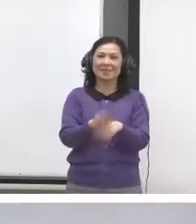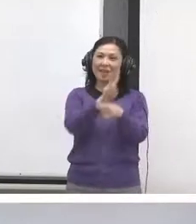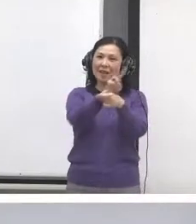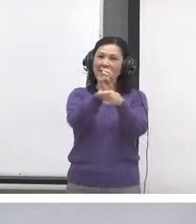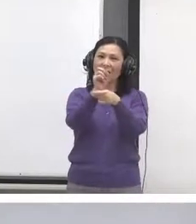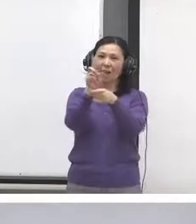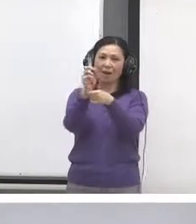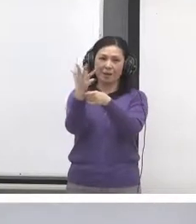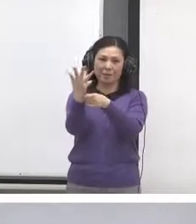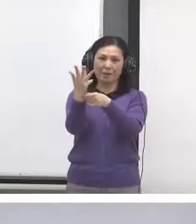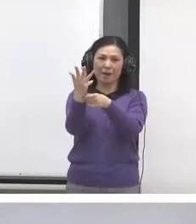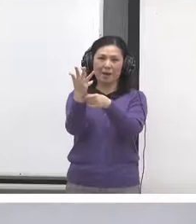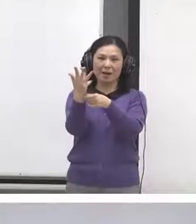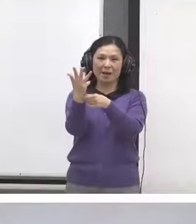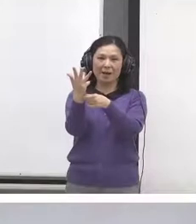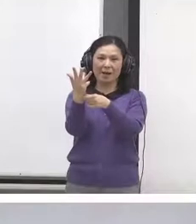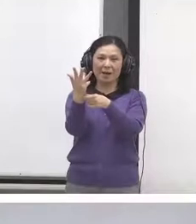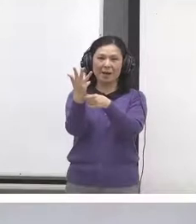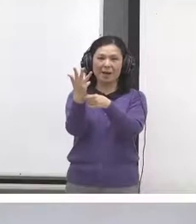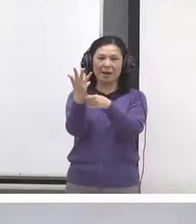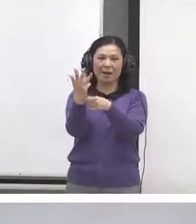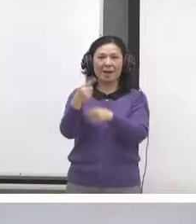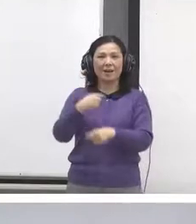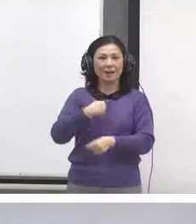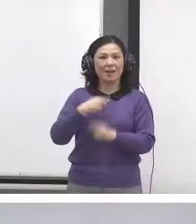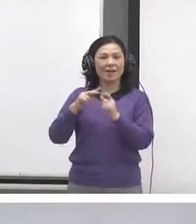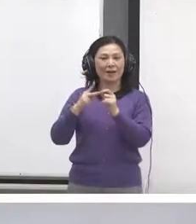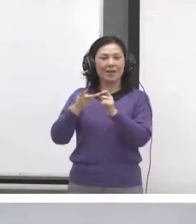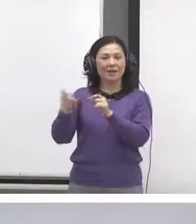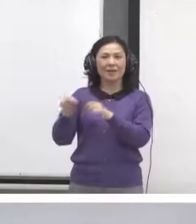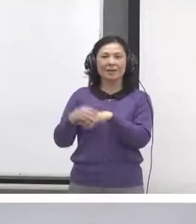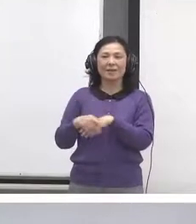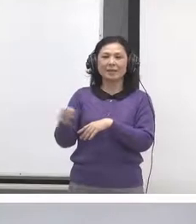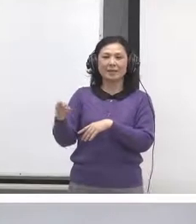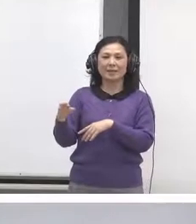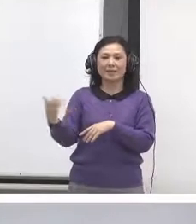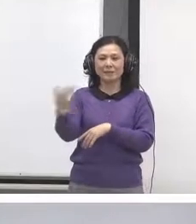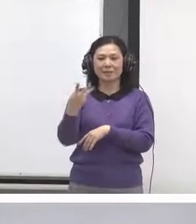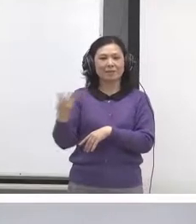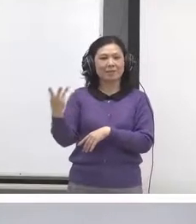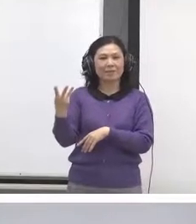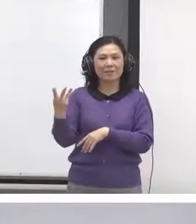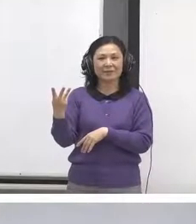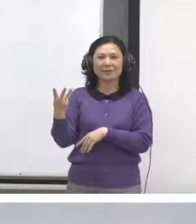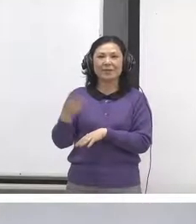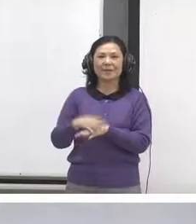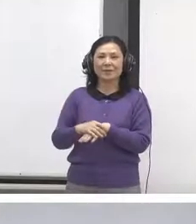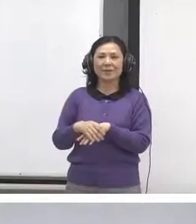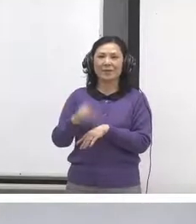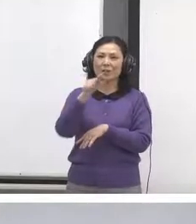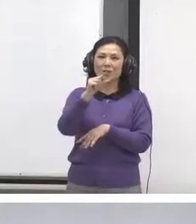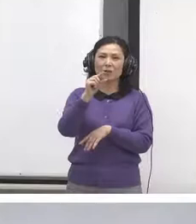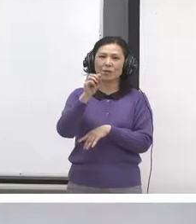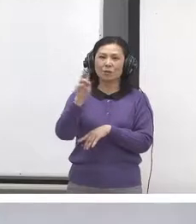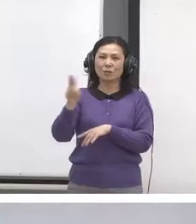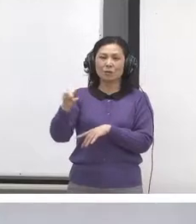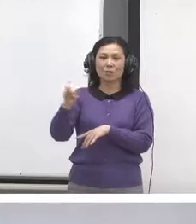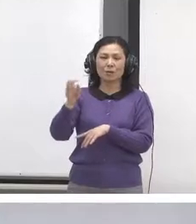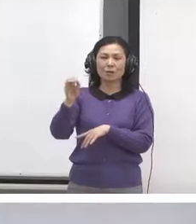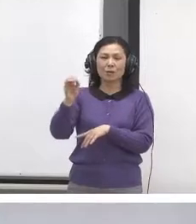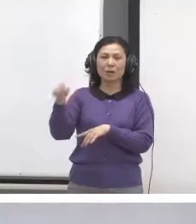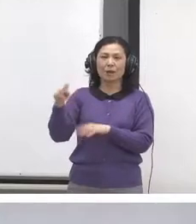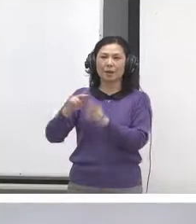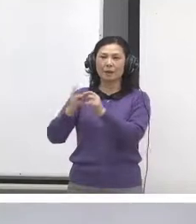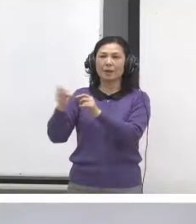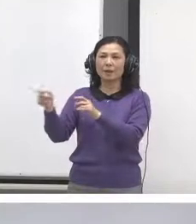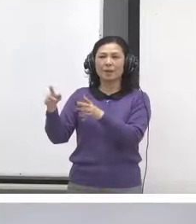2018, I and Zhihao and Pomi, Pomi and Zhihao are co-chair of this GovZero Hack Summit